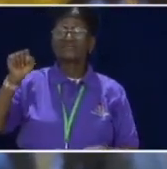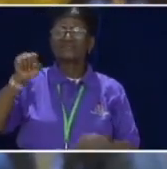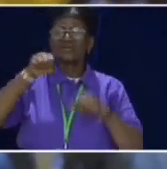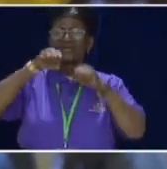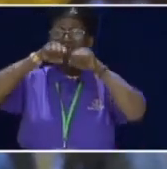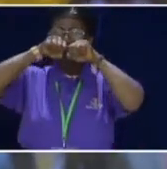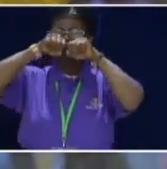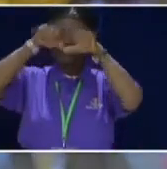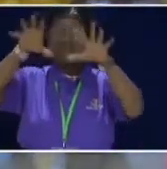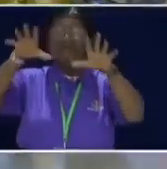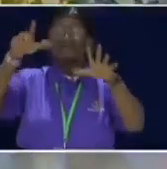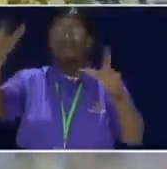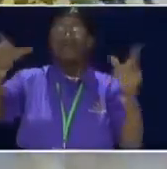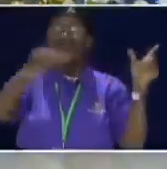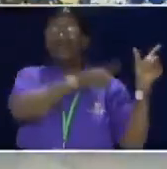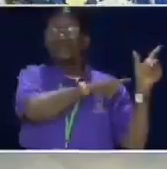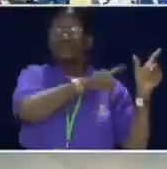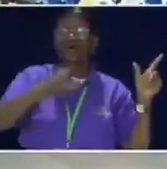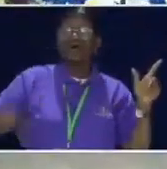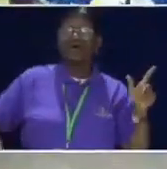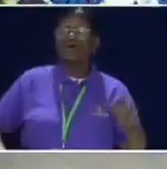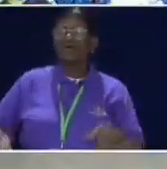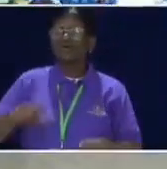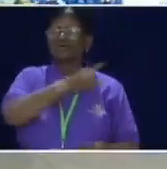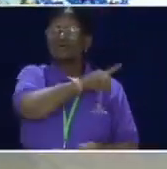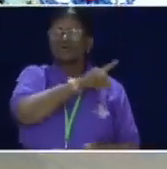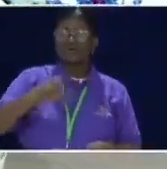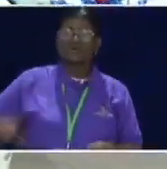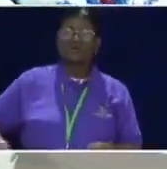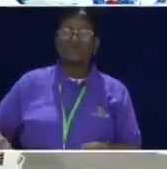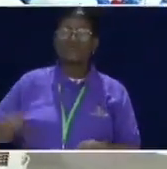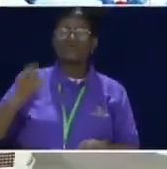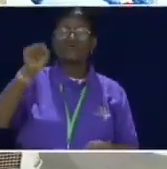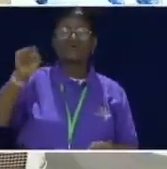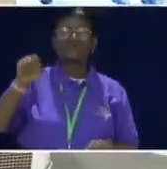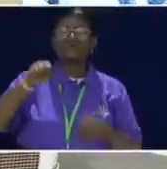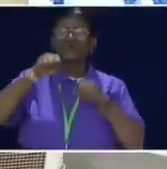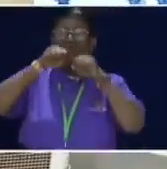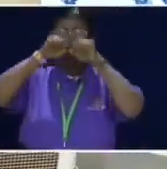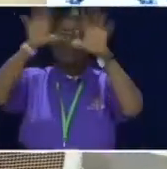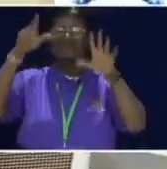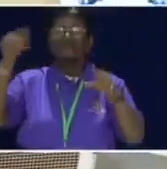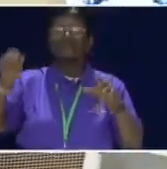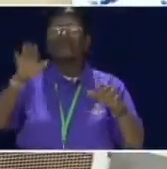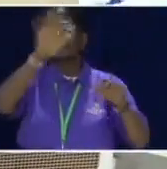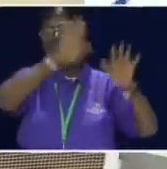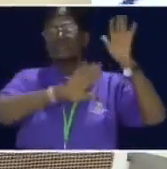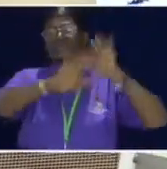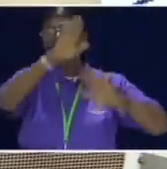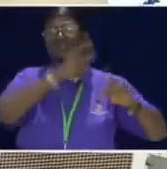Bless the Lord of Lords. Bless the Ancient of